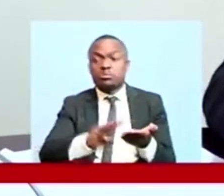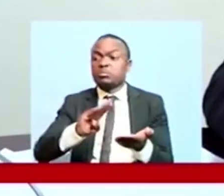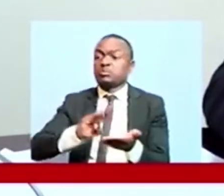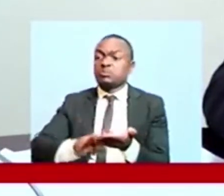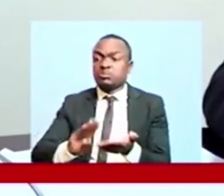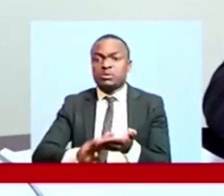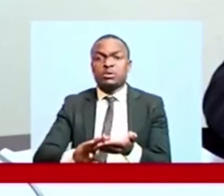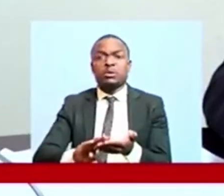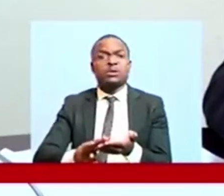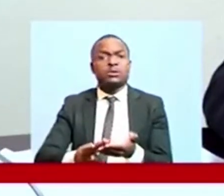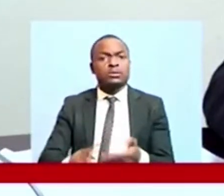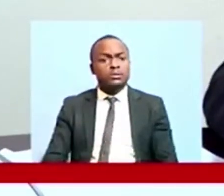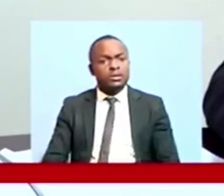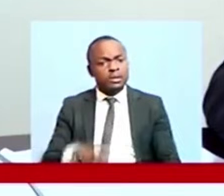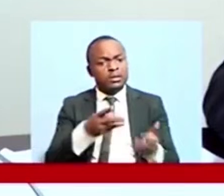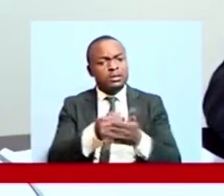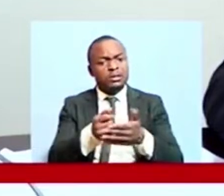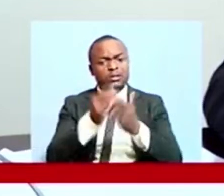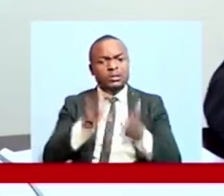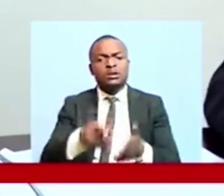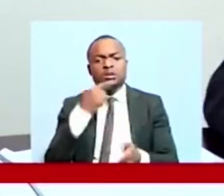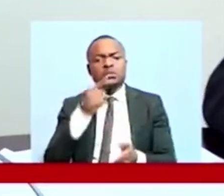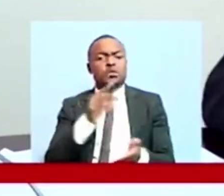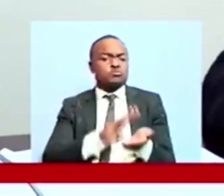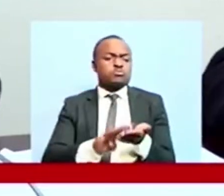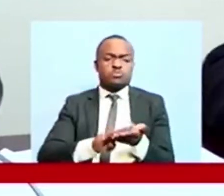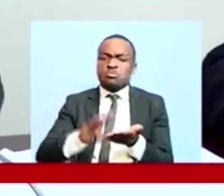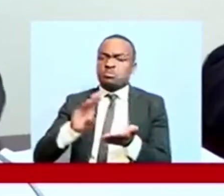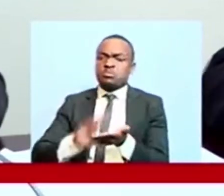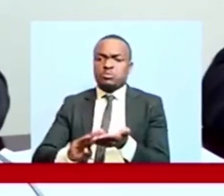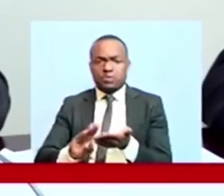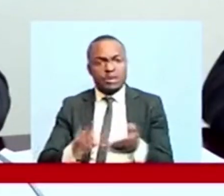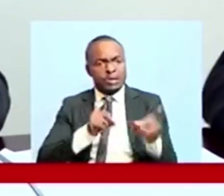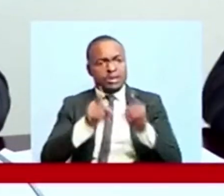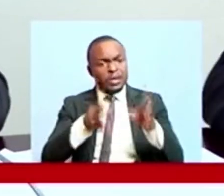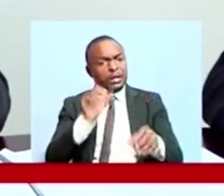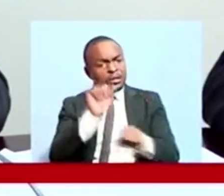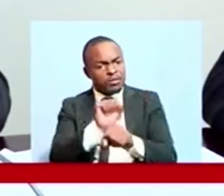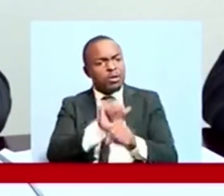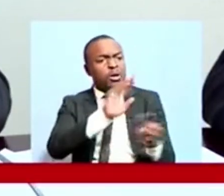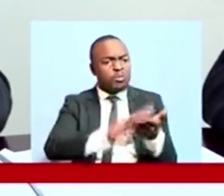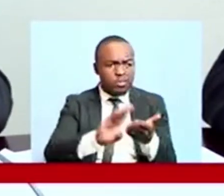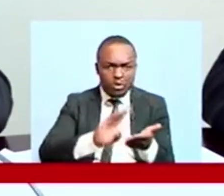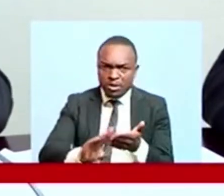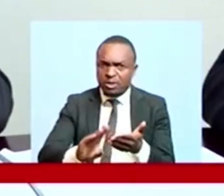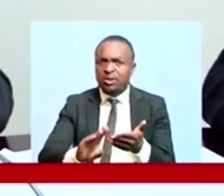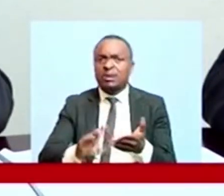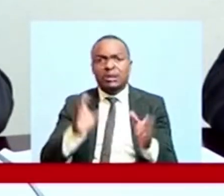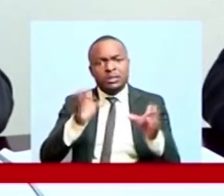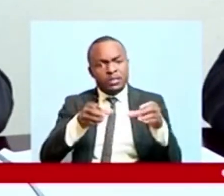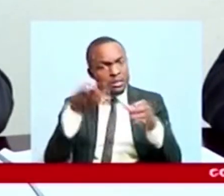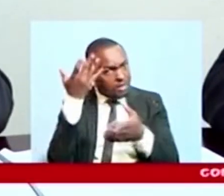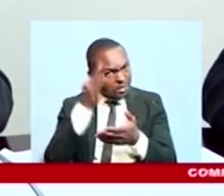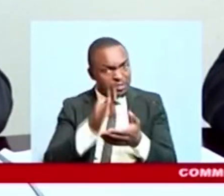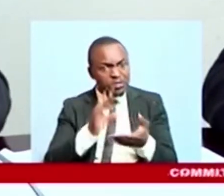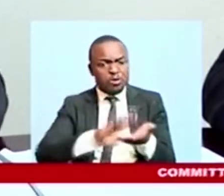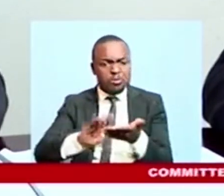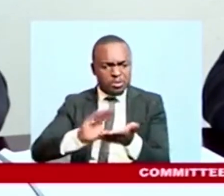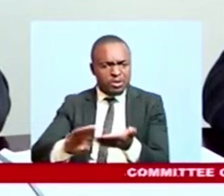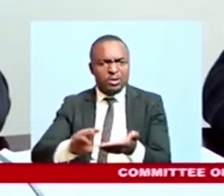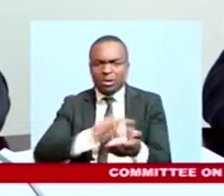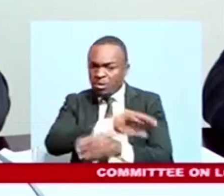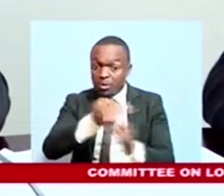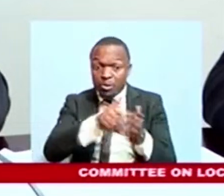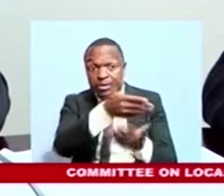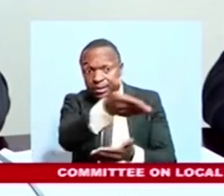I got an apology from the treasurer. I got an apology from Director of Works. I got an apology from CS. All